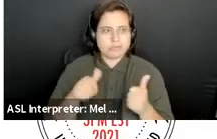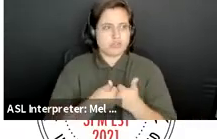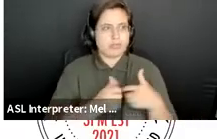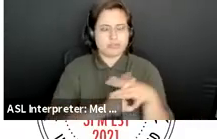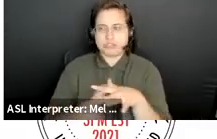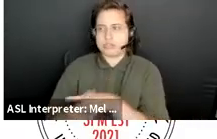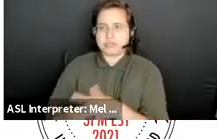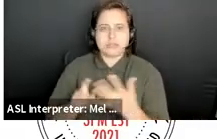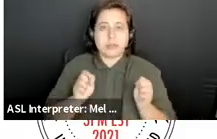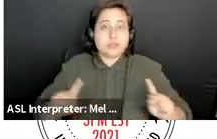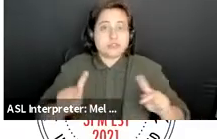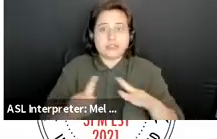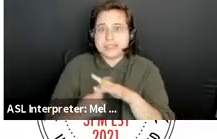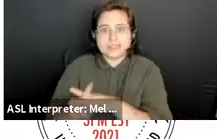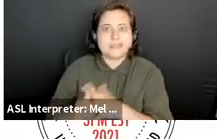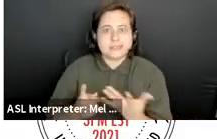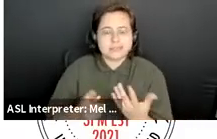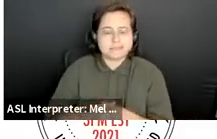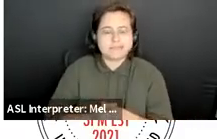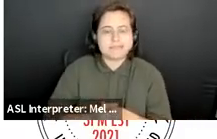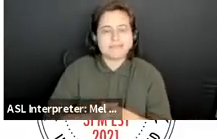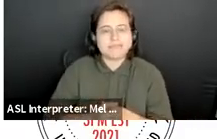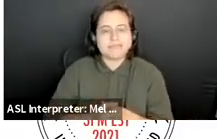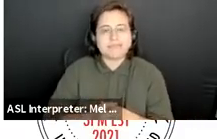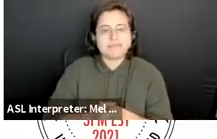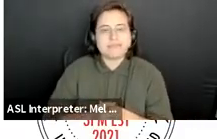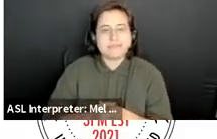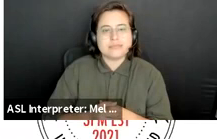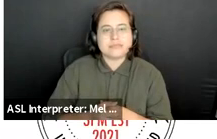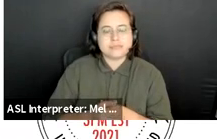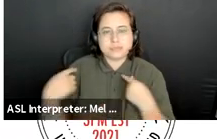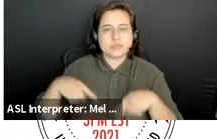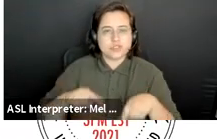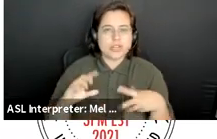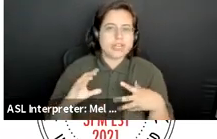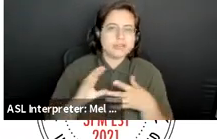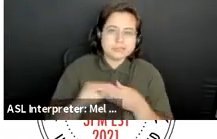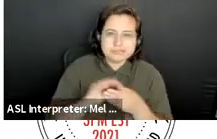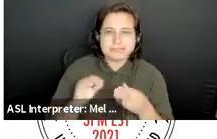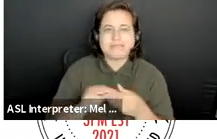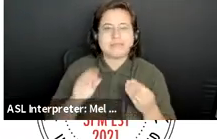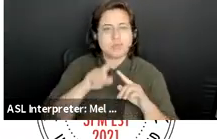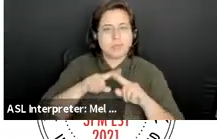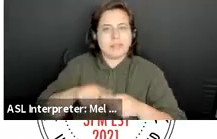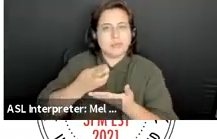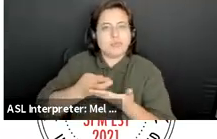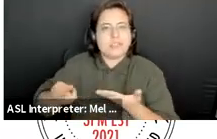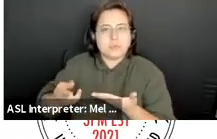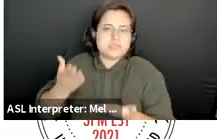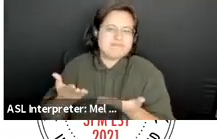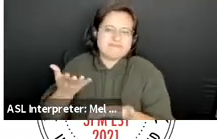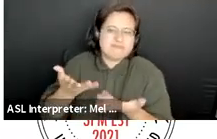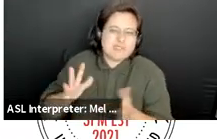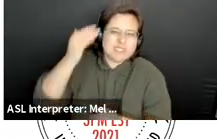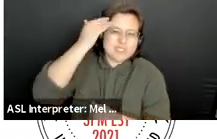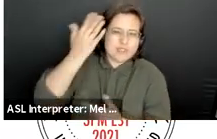the opportunities are. So as we move through this conversation, we're going to be relying on resources that you may already be familiar with.